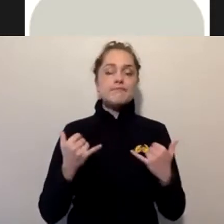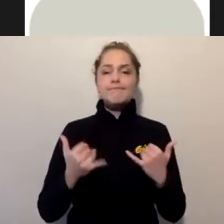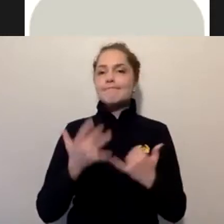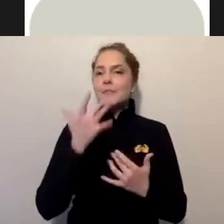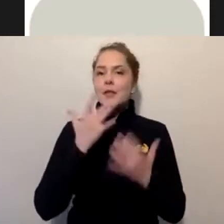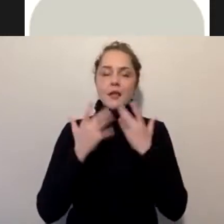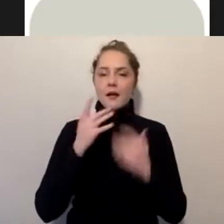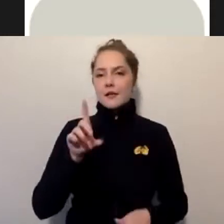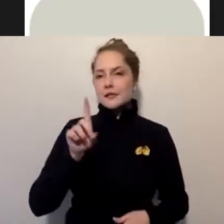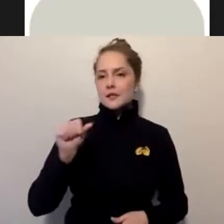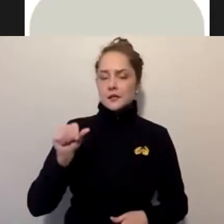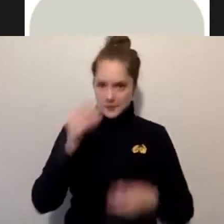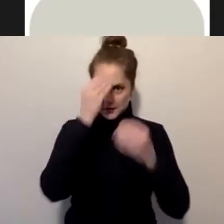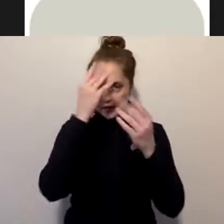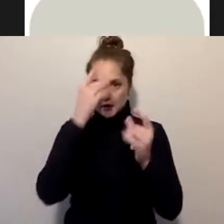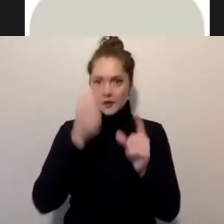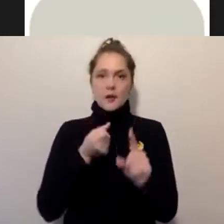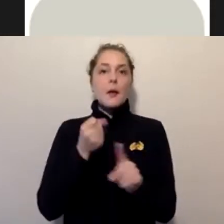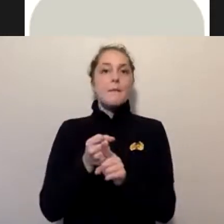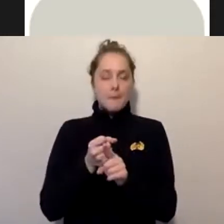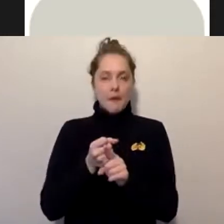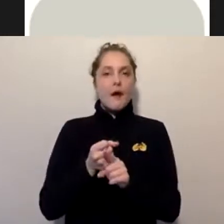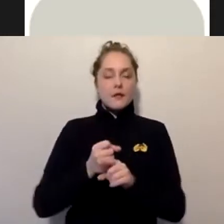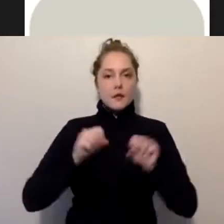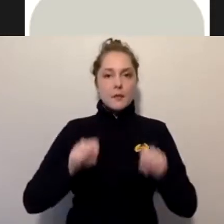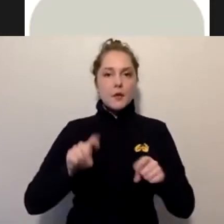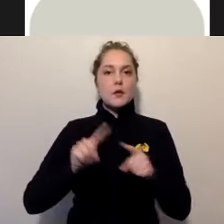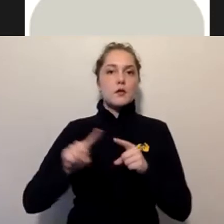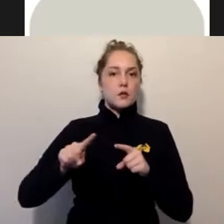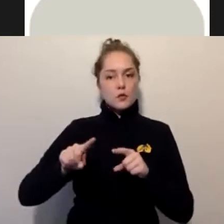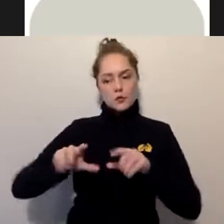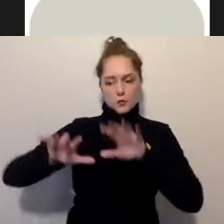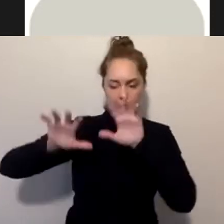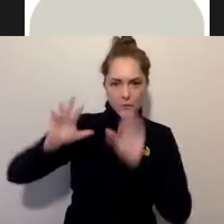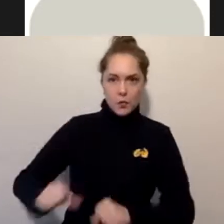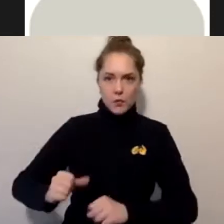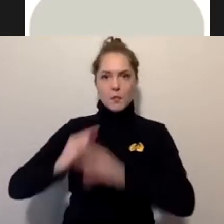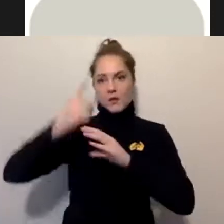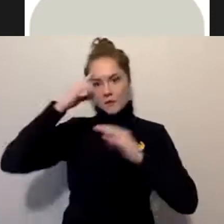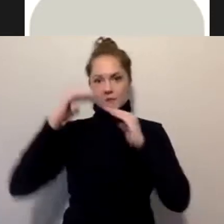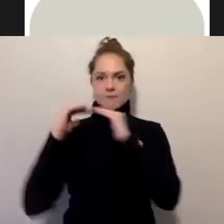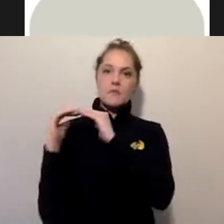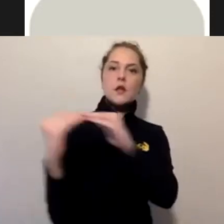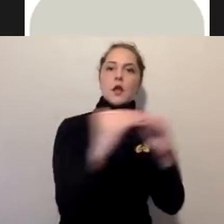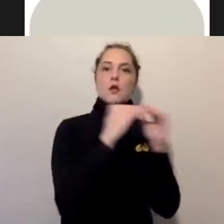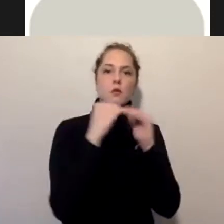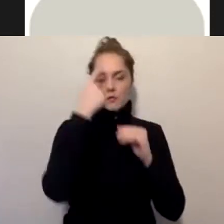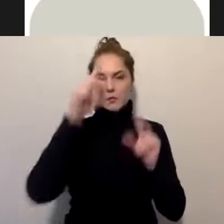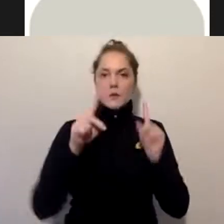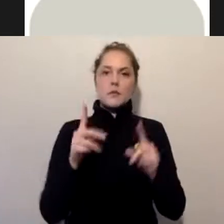disability data impacts the ability to remove barriers for an equitable quality of life for those living with a